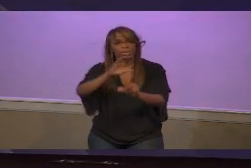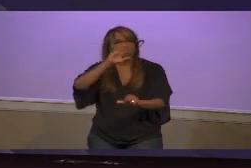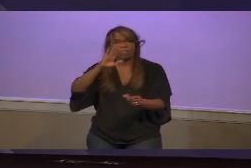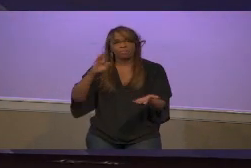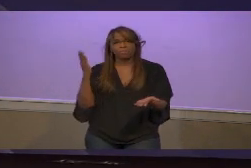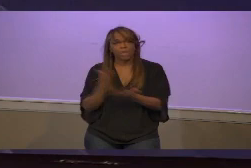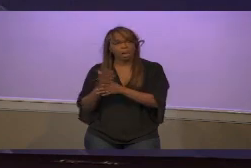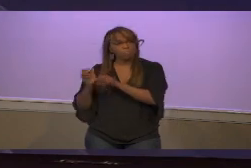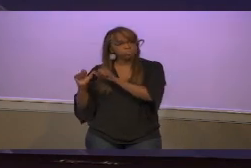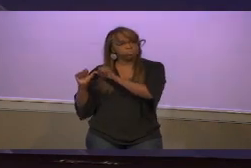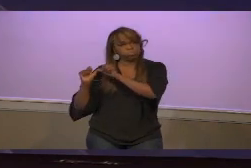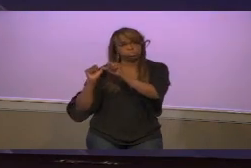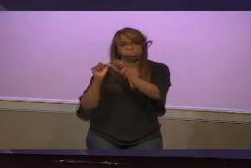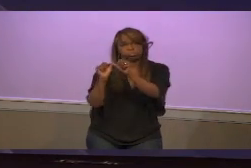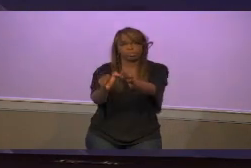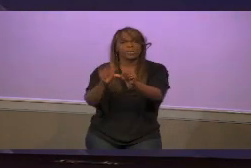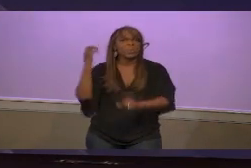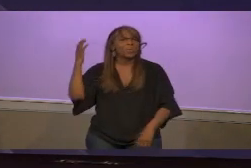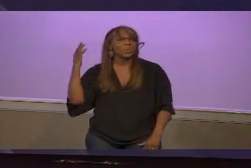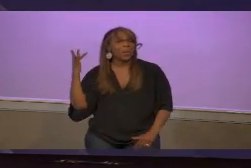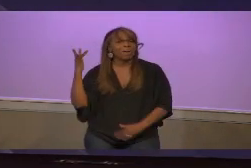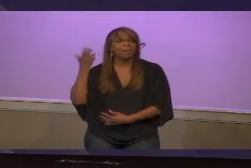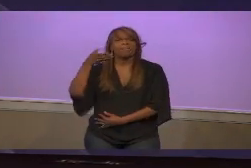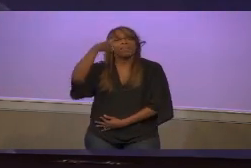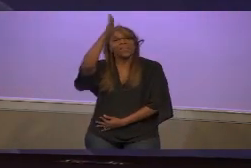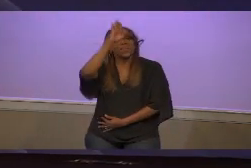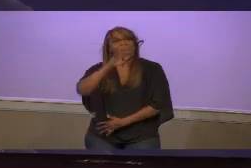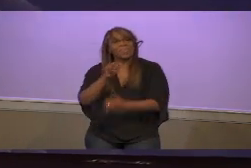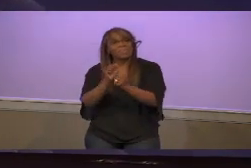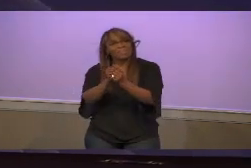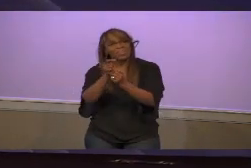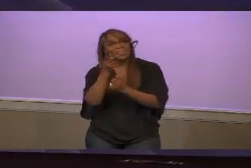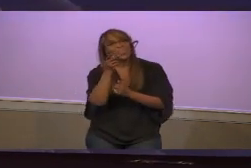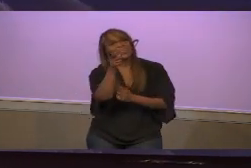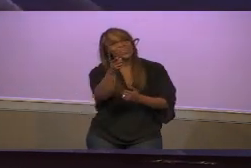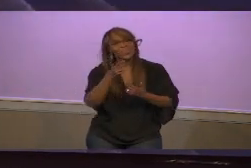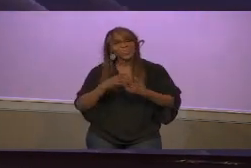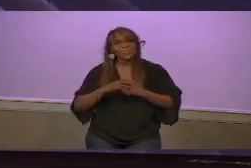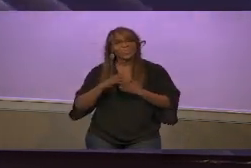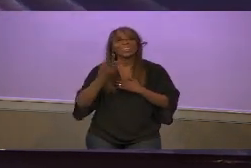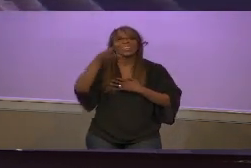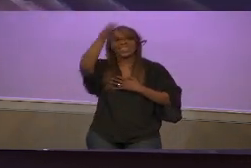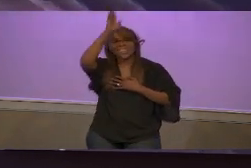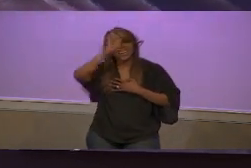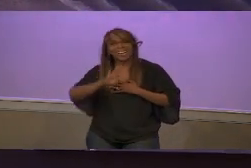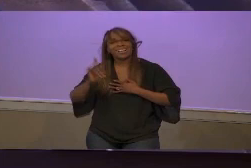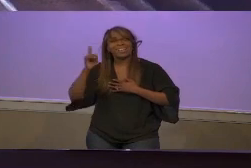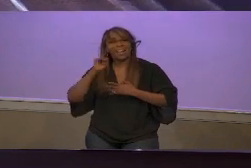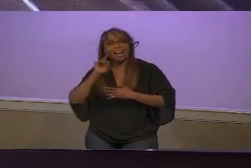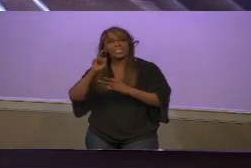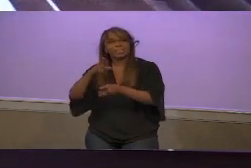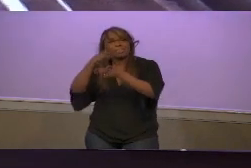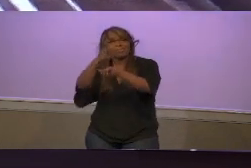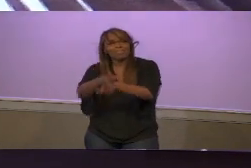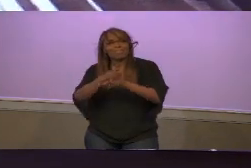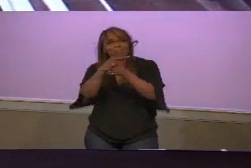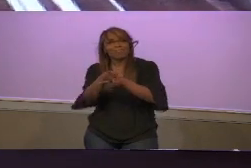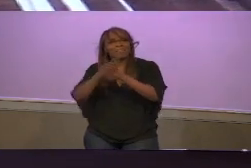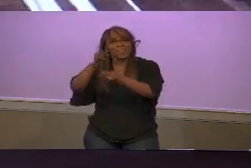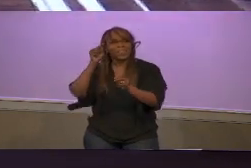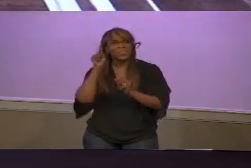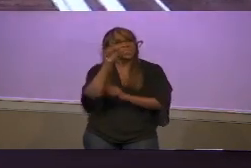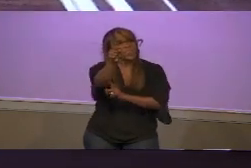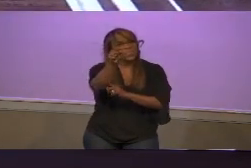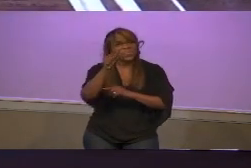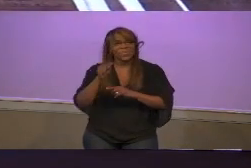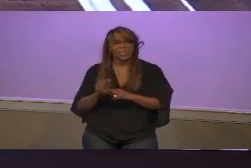persevering. It's because God is with you and because God has been watching out over you. So it